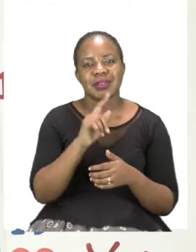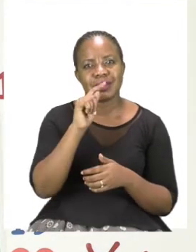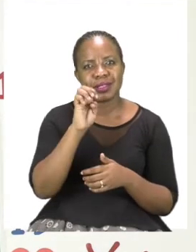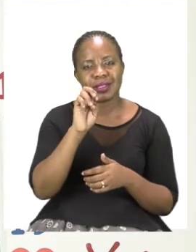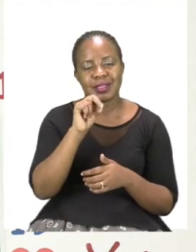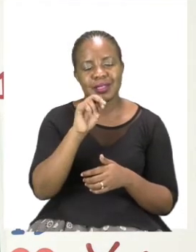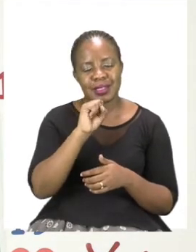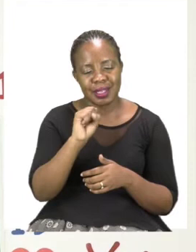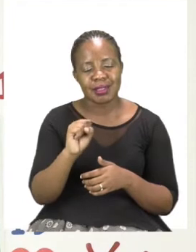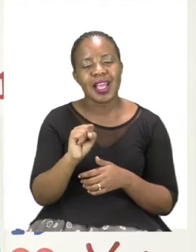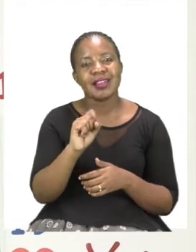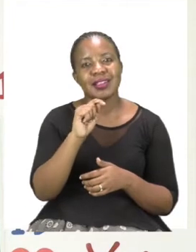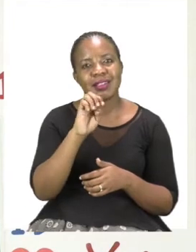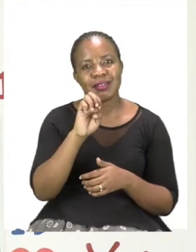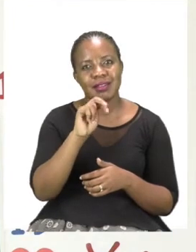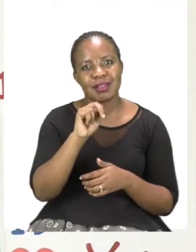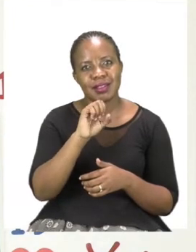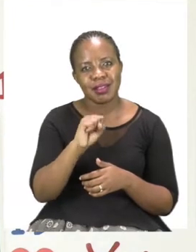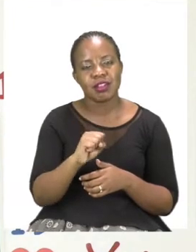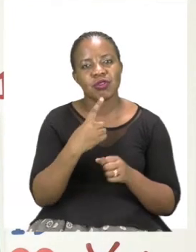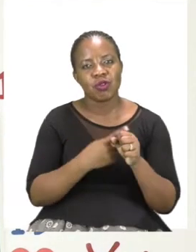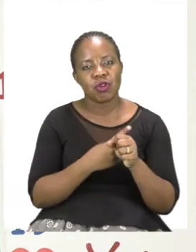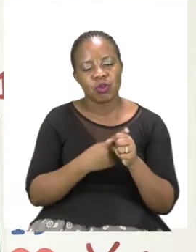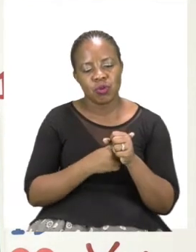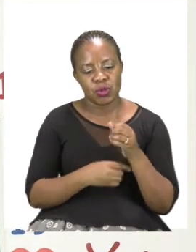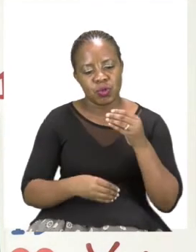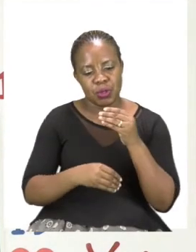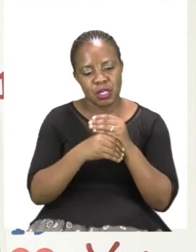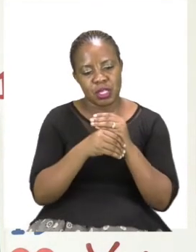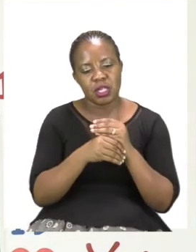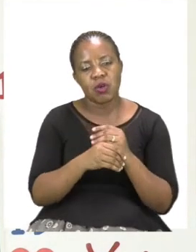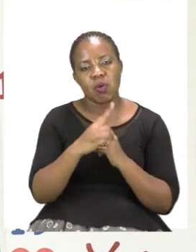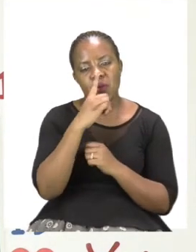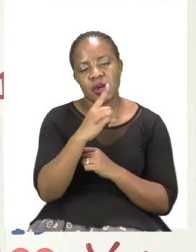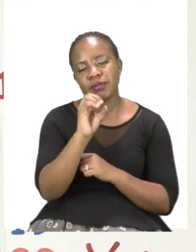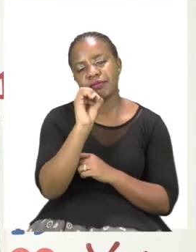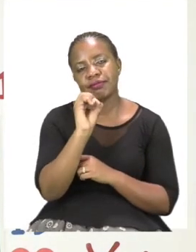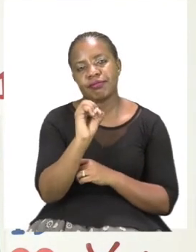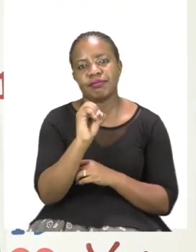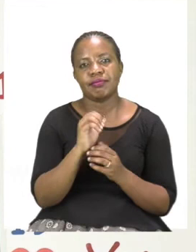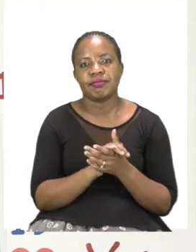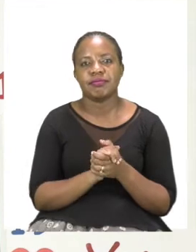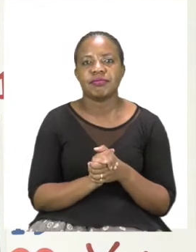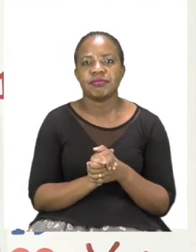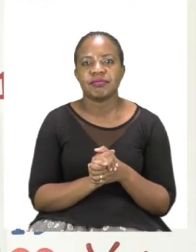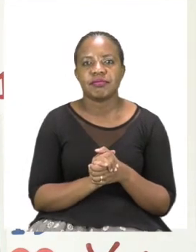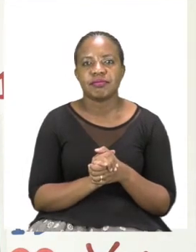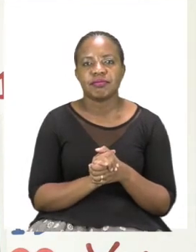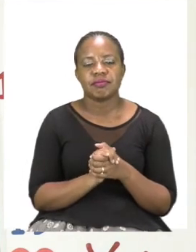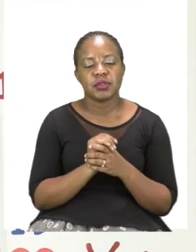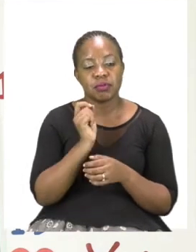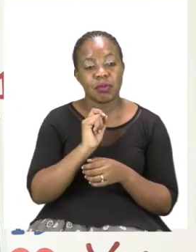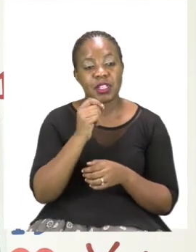when we are talking about tens. So we take our 2 first and we write it.